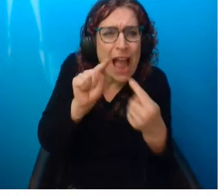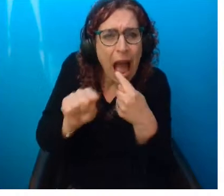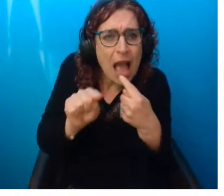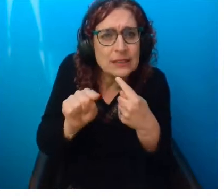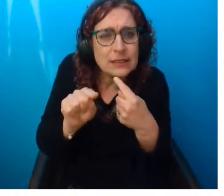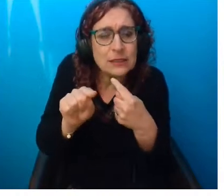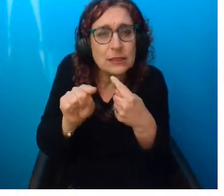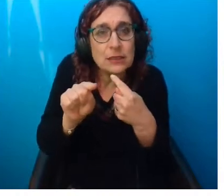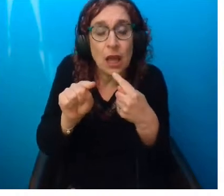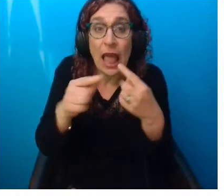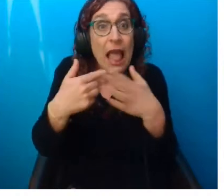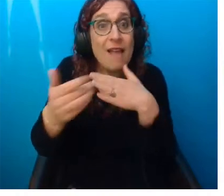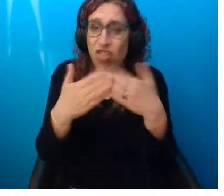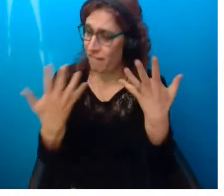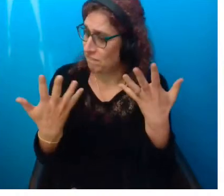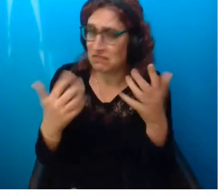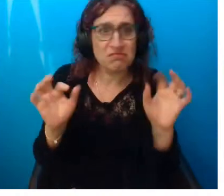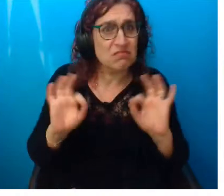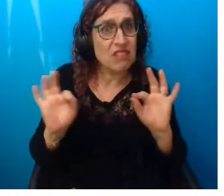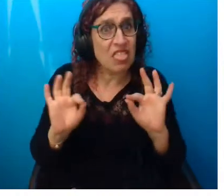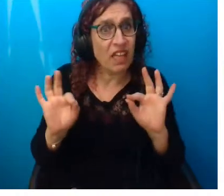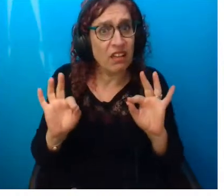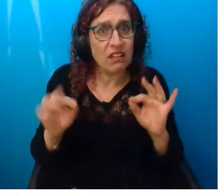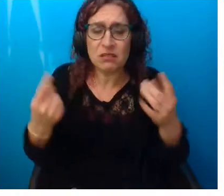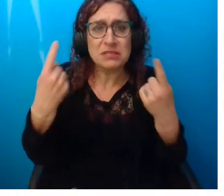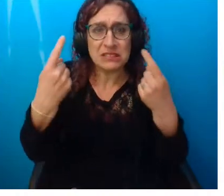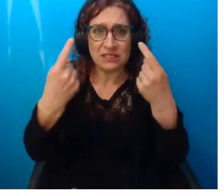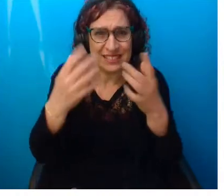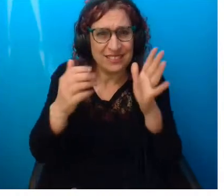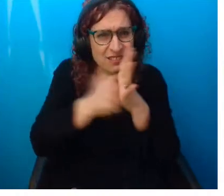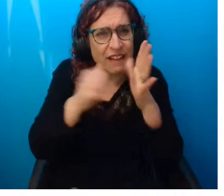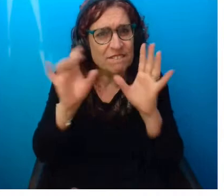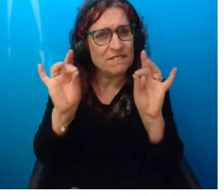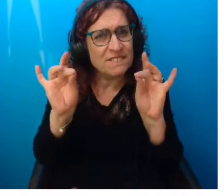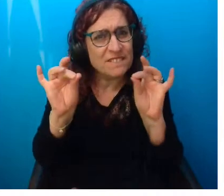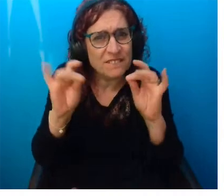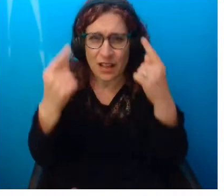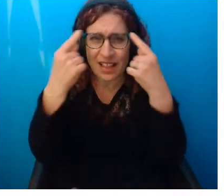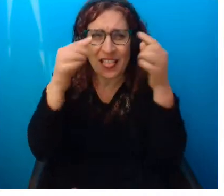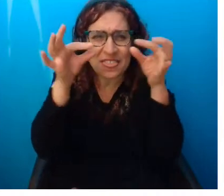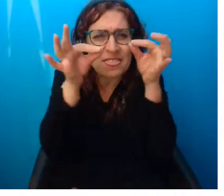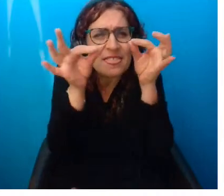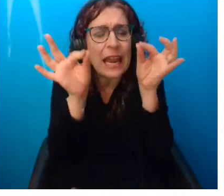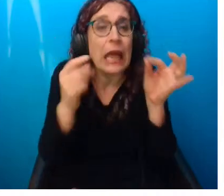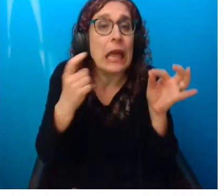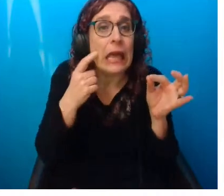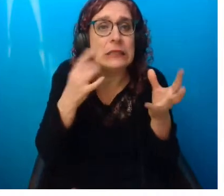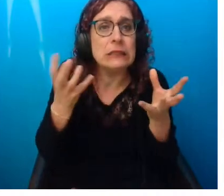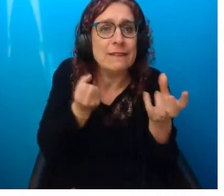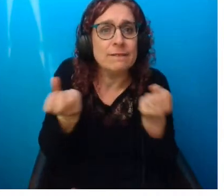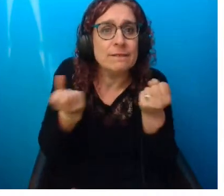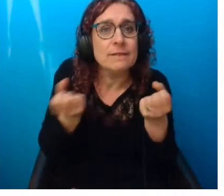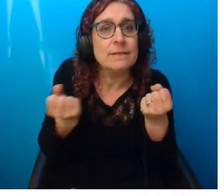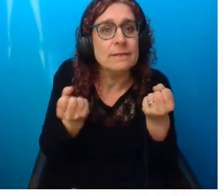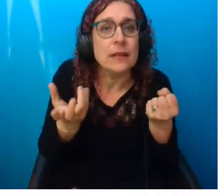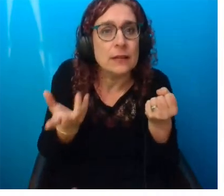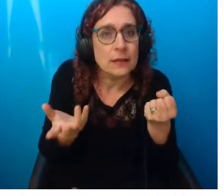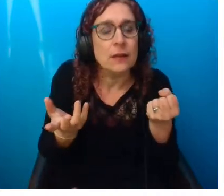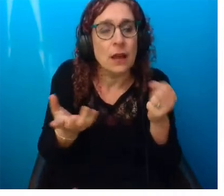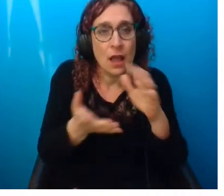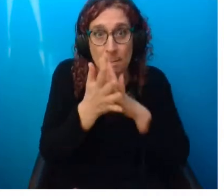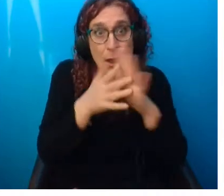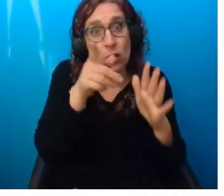the fingertips. And occasionally you will see periorbital eczema with